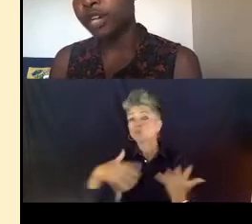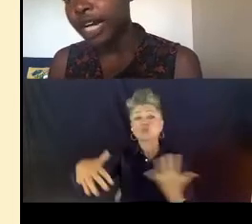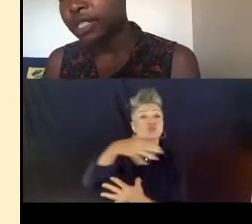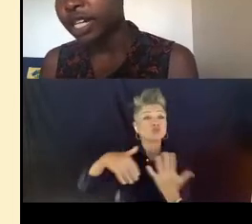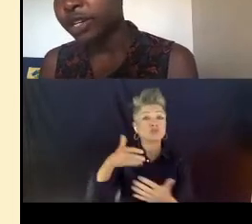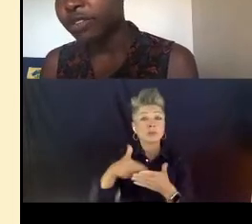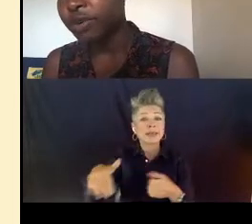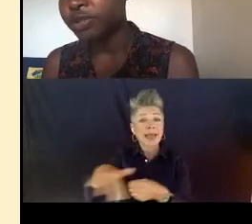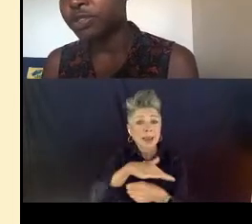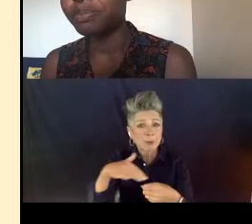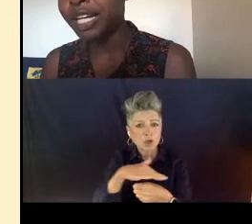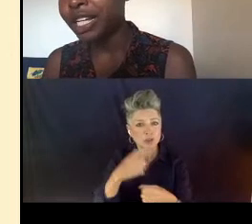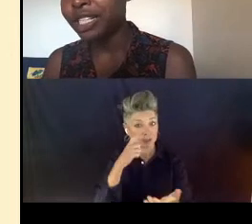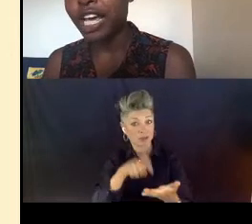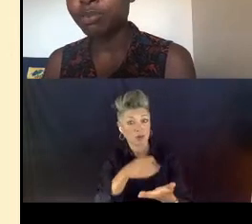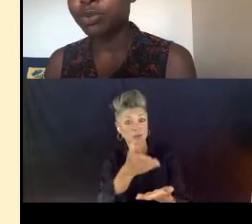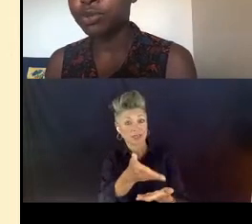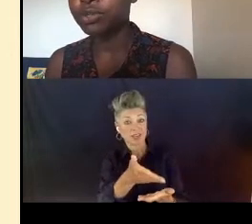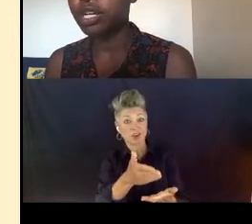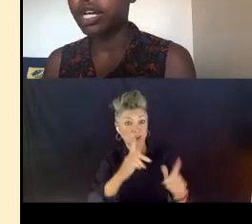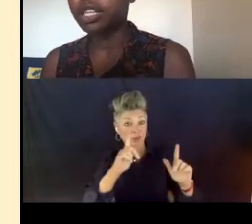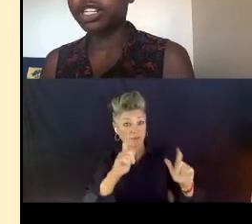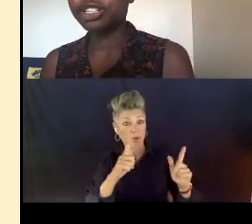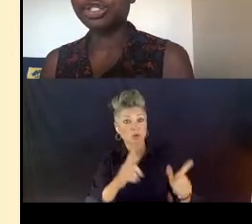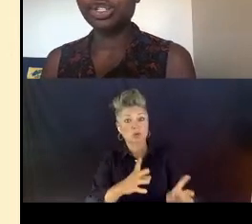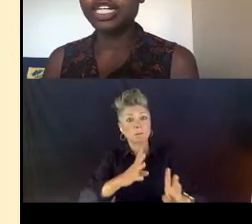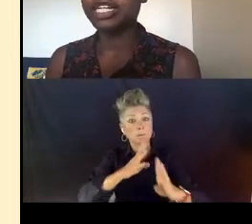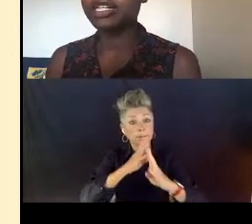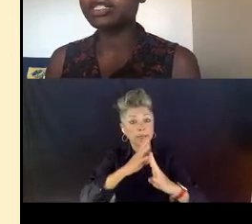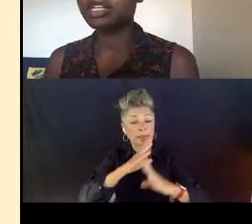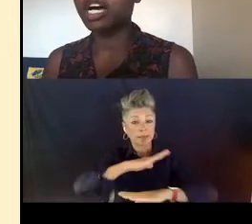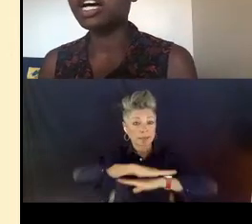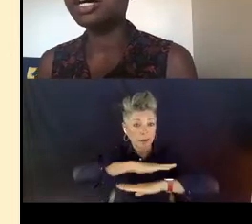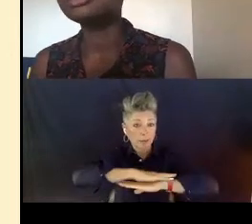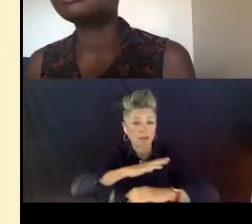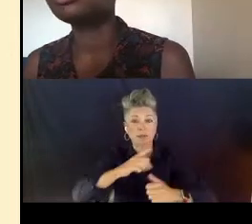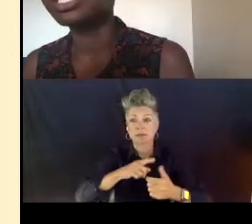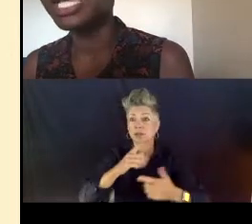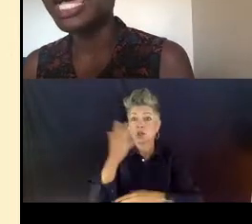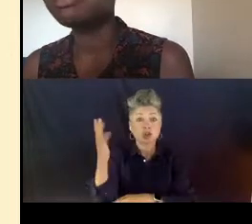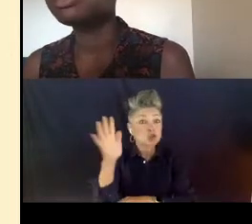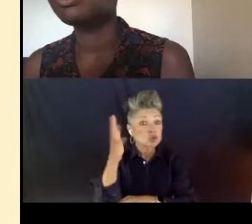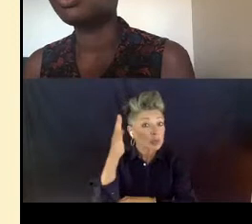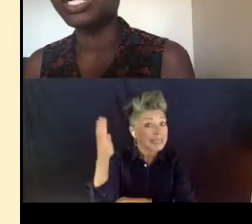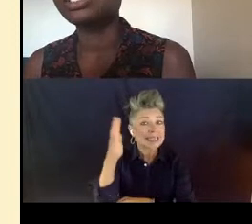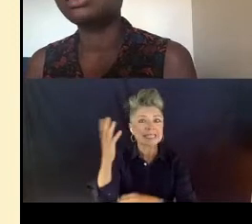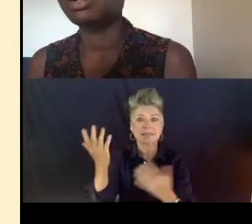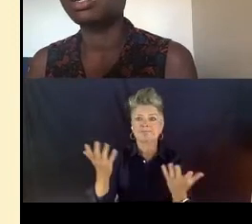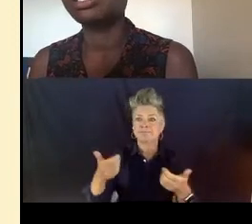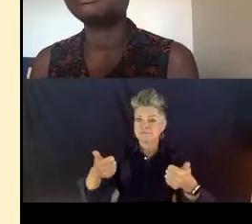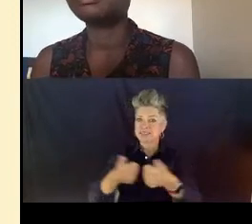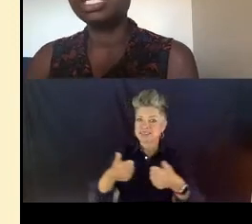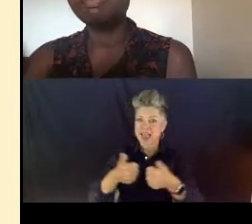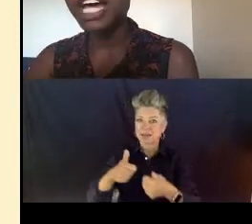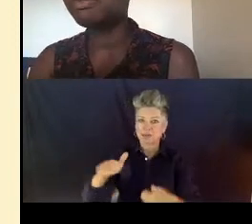You kind of see here in the photos some picnic tables, there's trees, some sort of games written